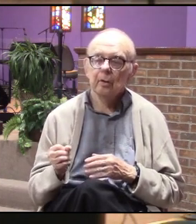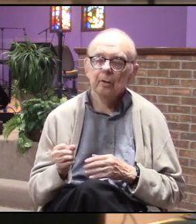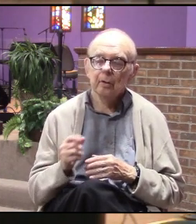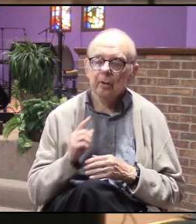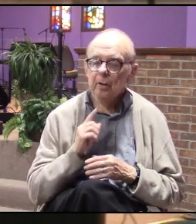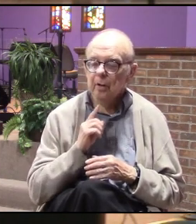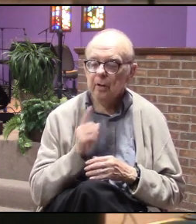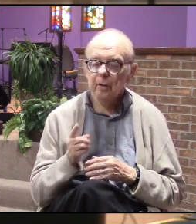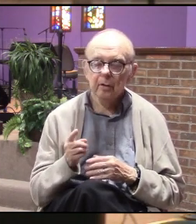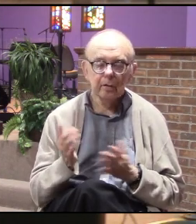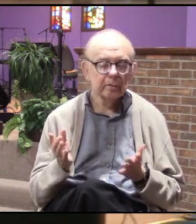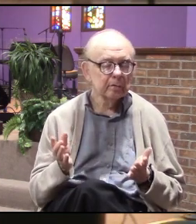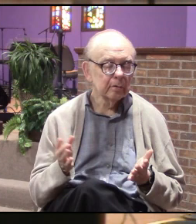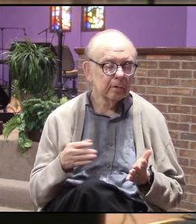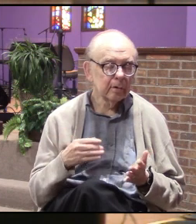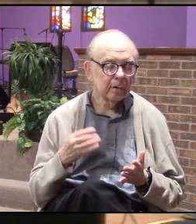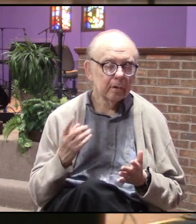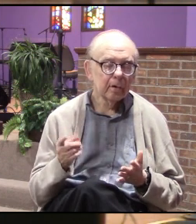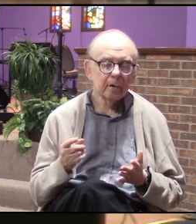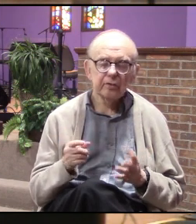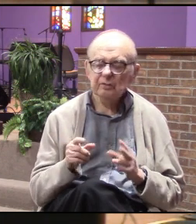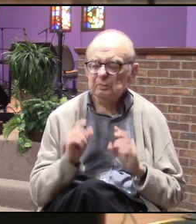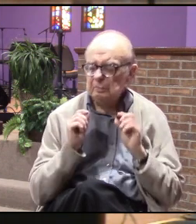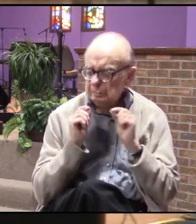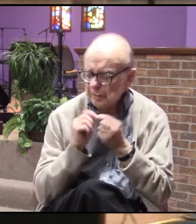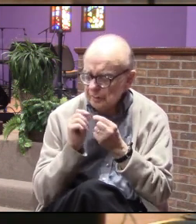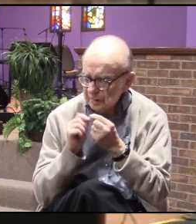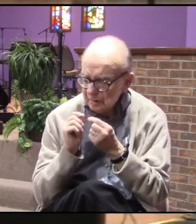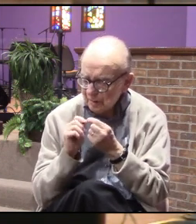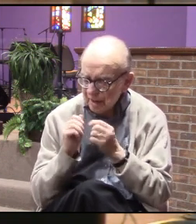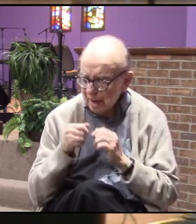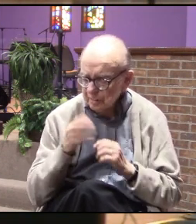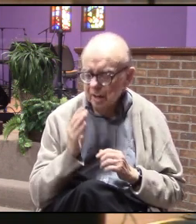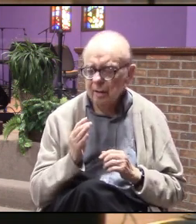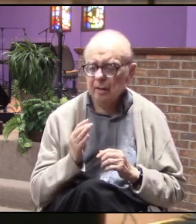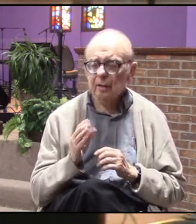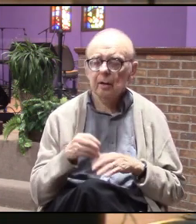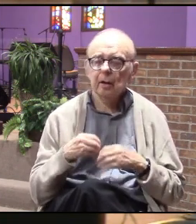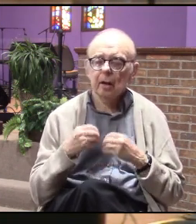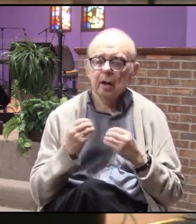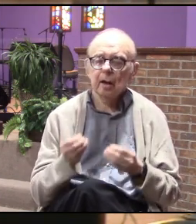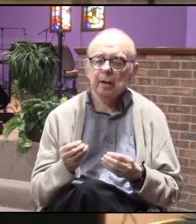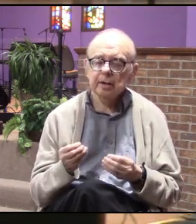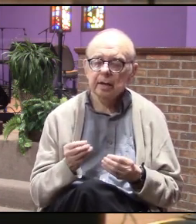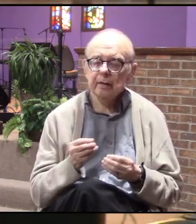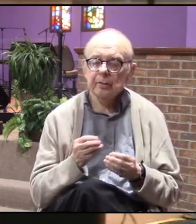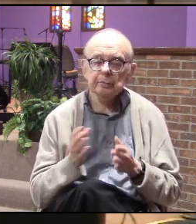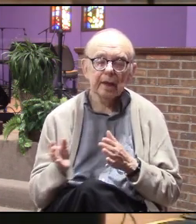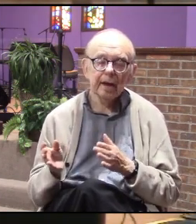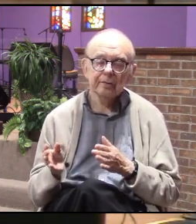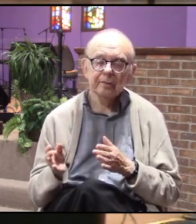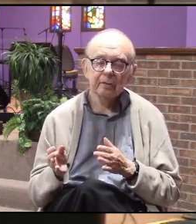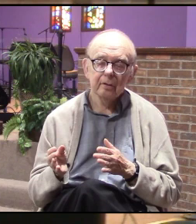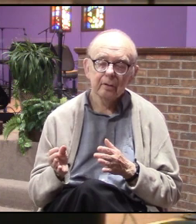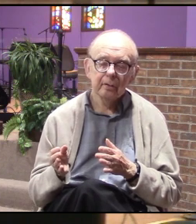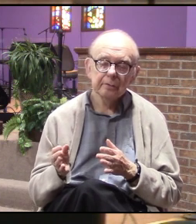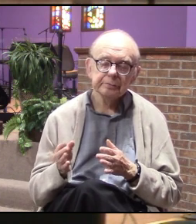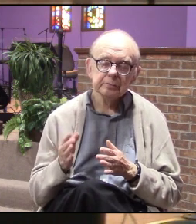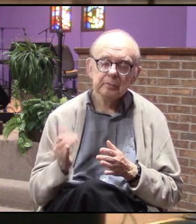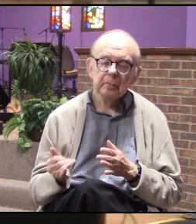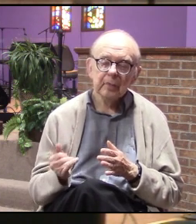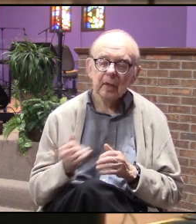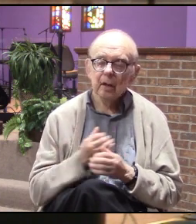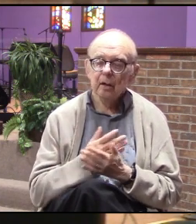It's just meticulous how God gave them the plans so